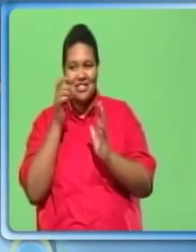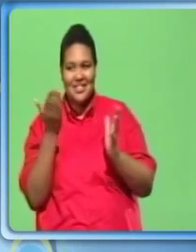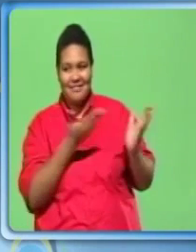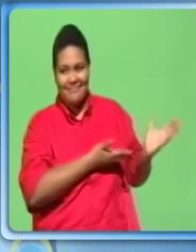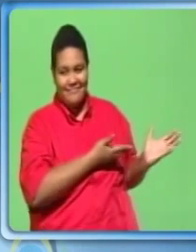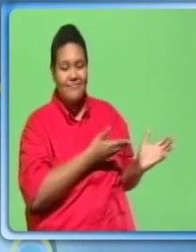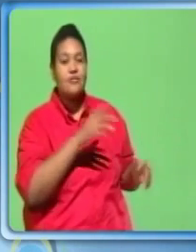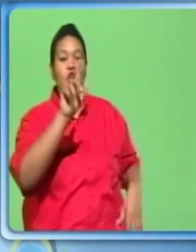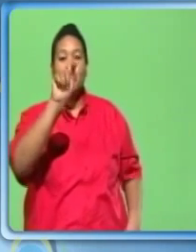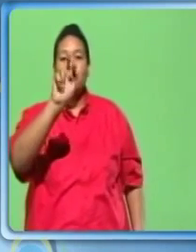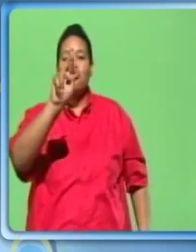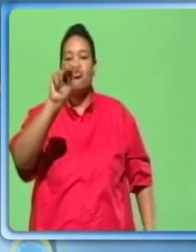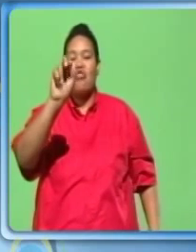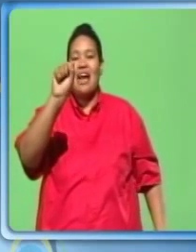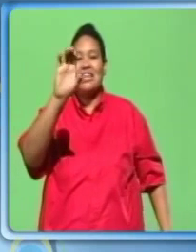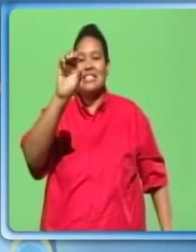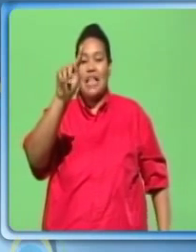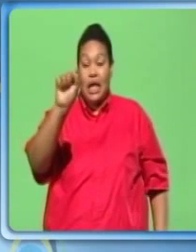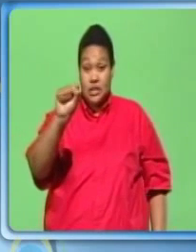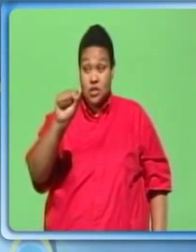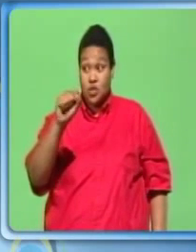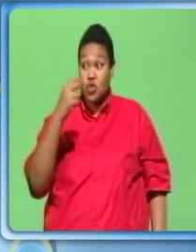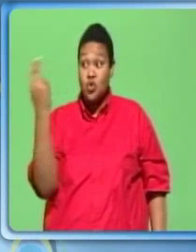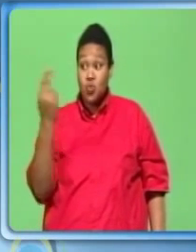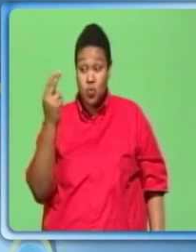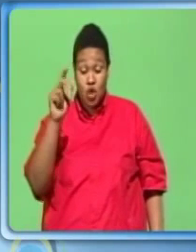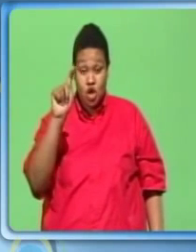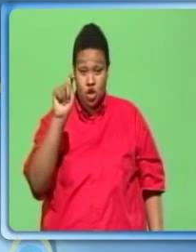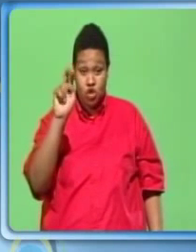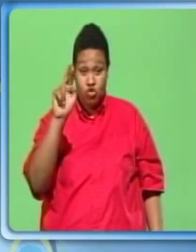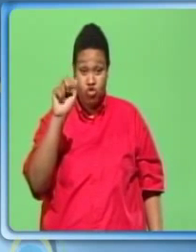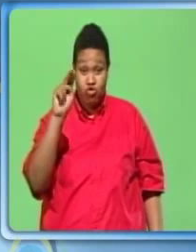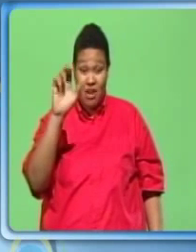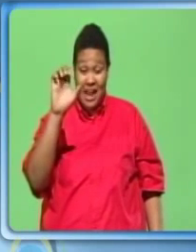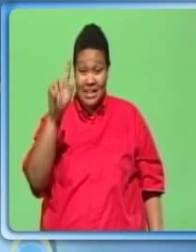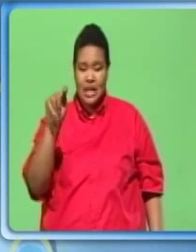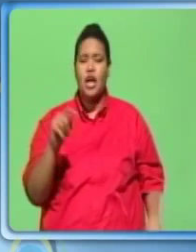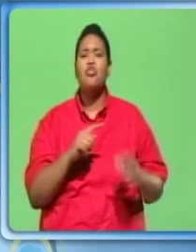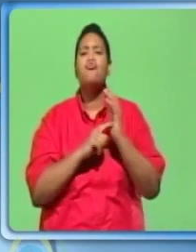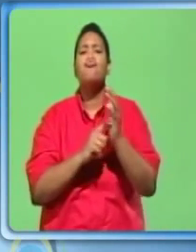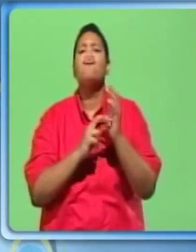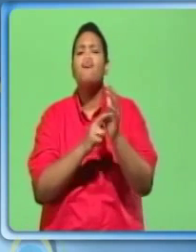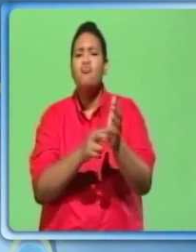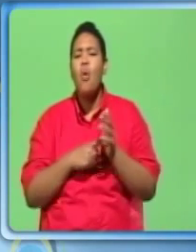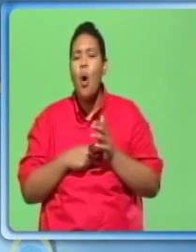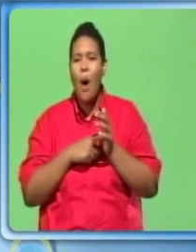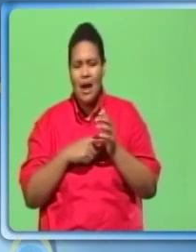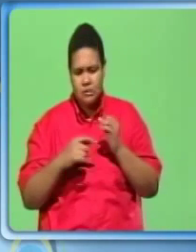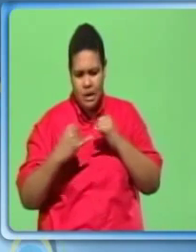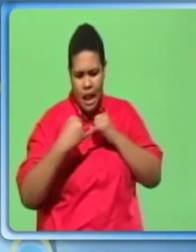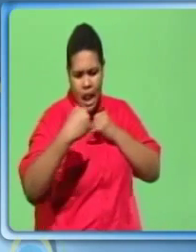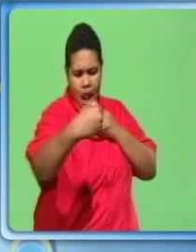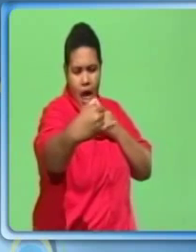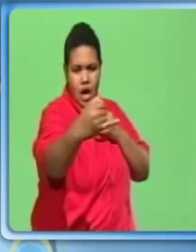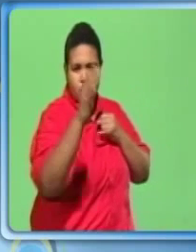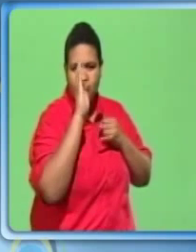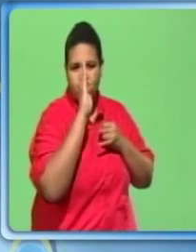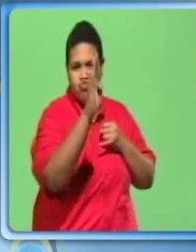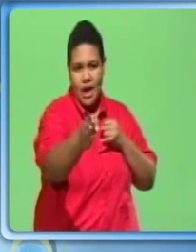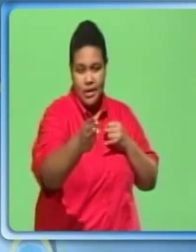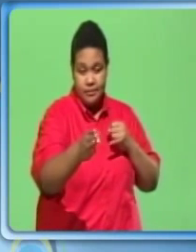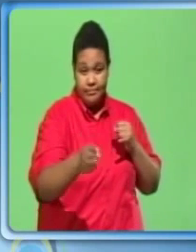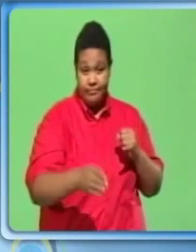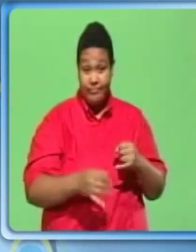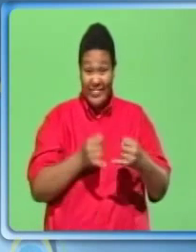Transects. Using a transect requires sampling along a straight line. The line